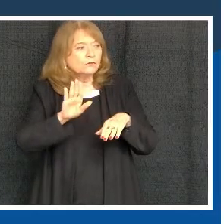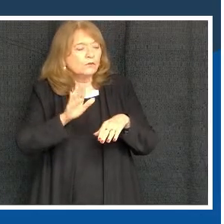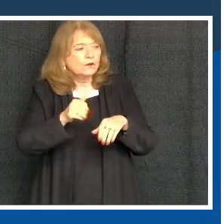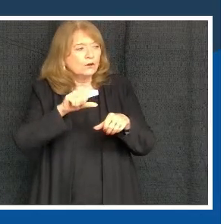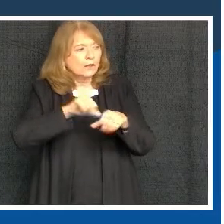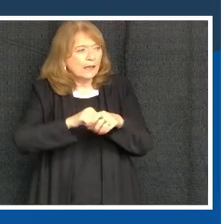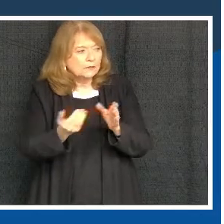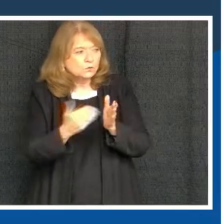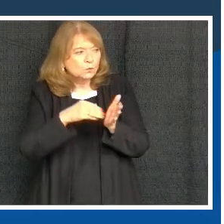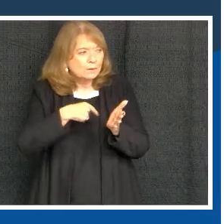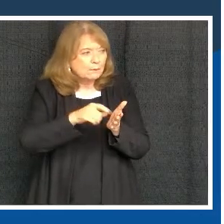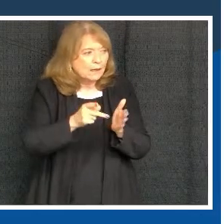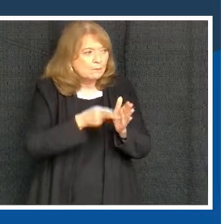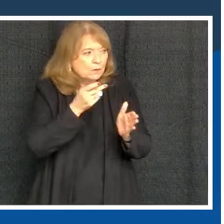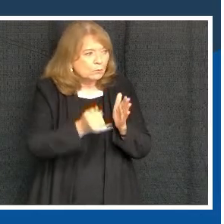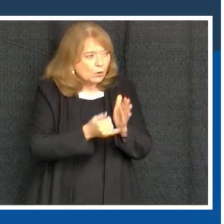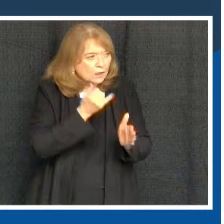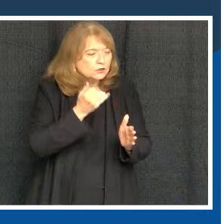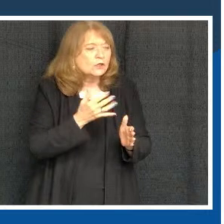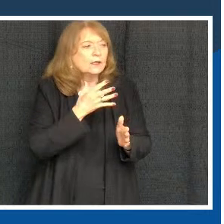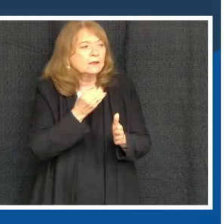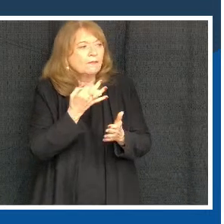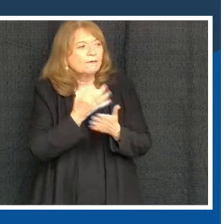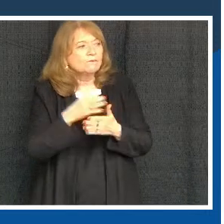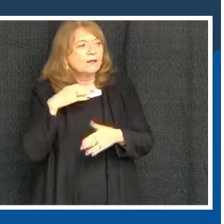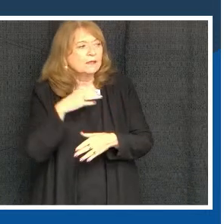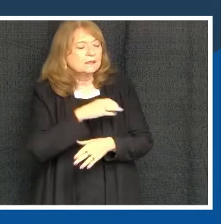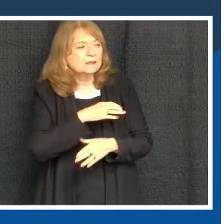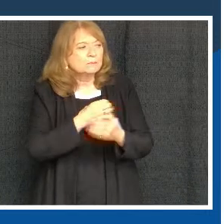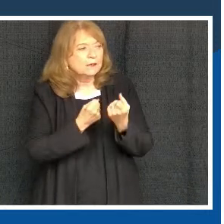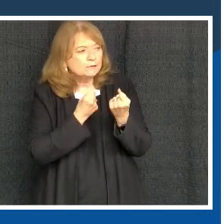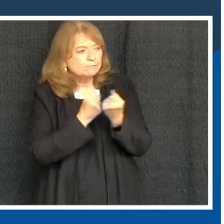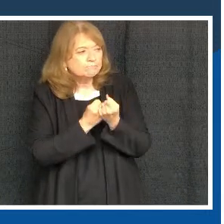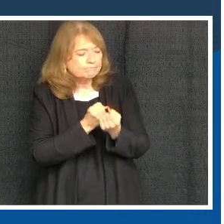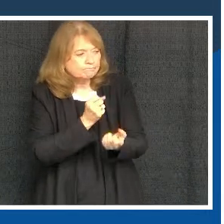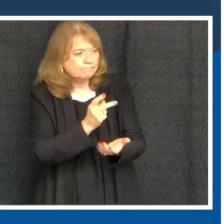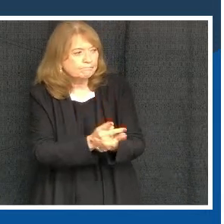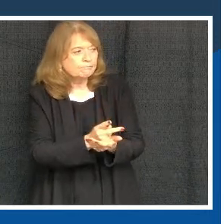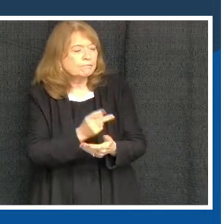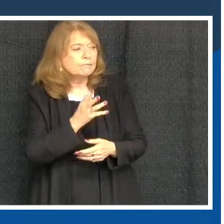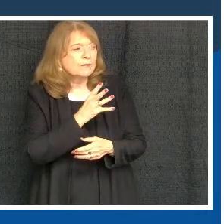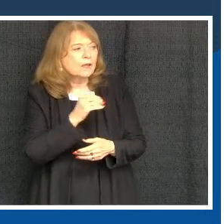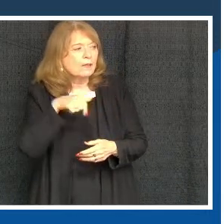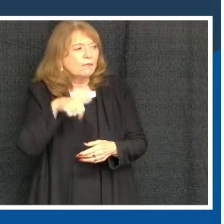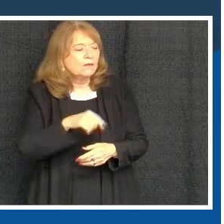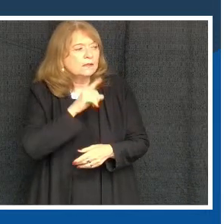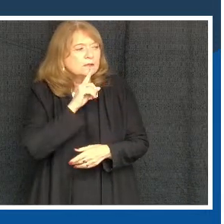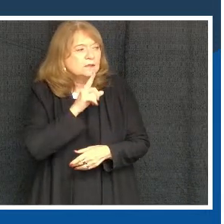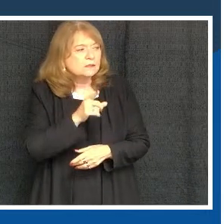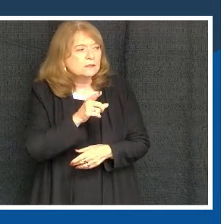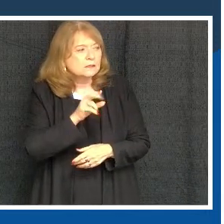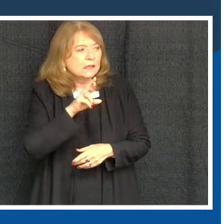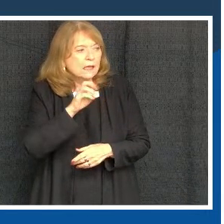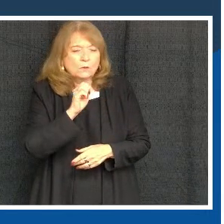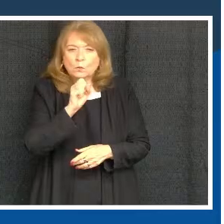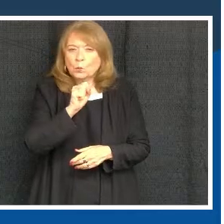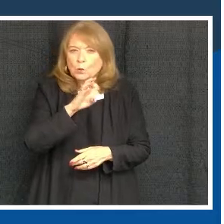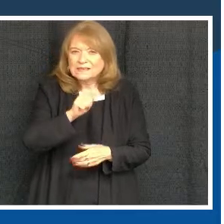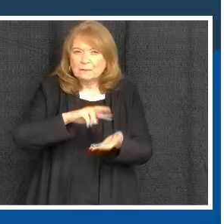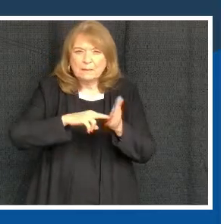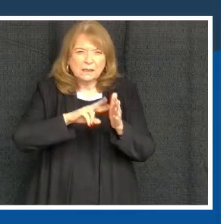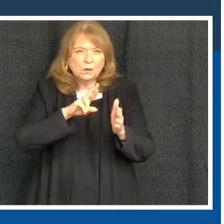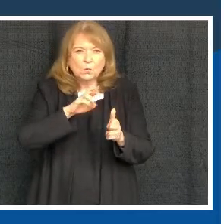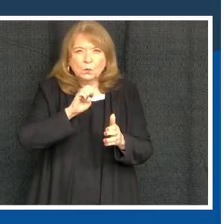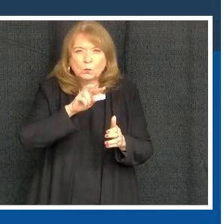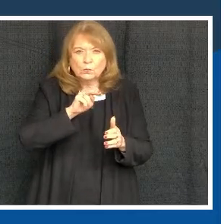repayment project and related matters. The Finance Committee voted in favor of approval. This is a reset or renewal of an